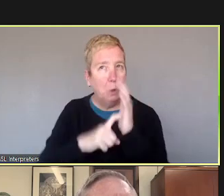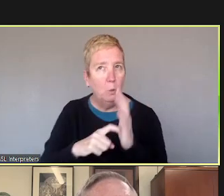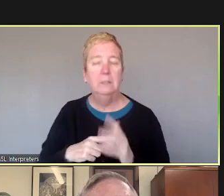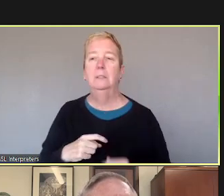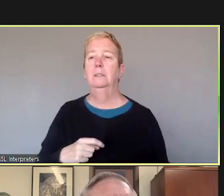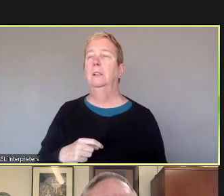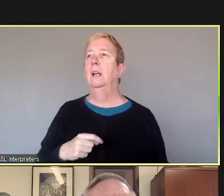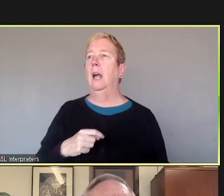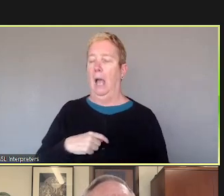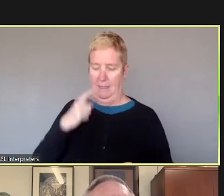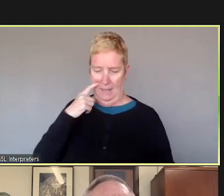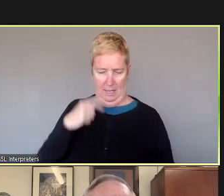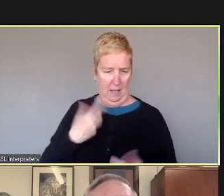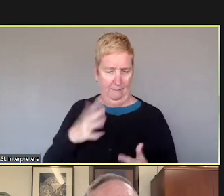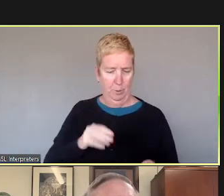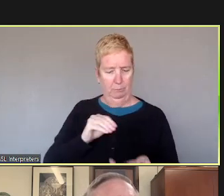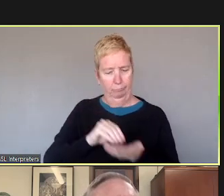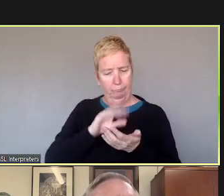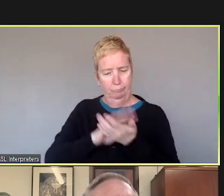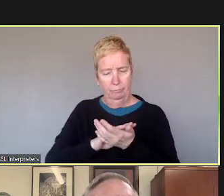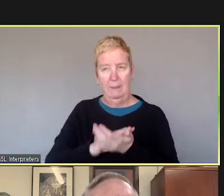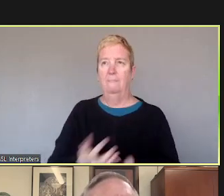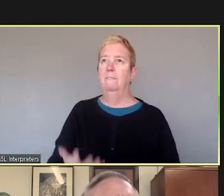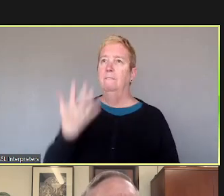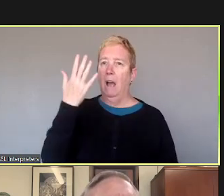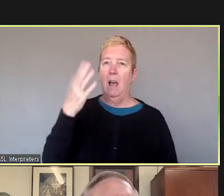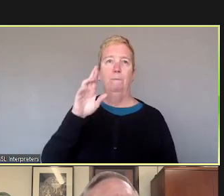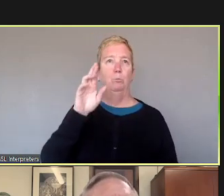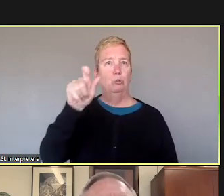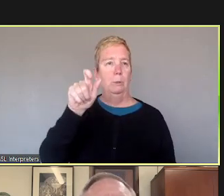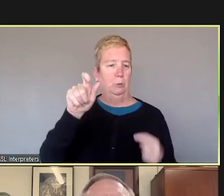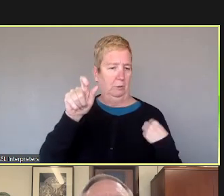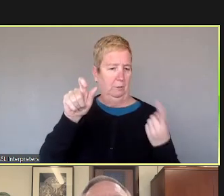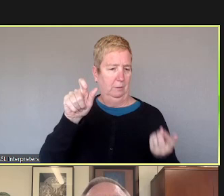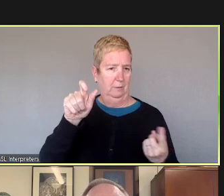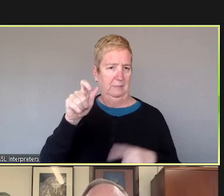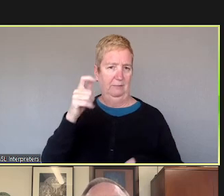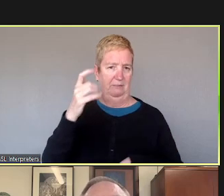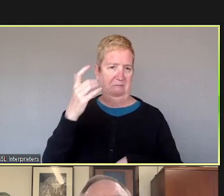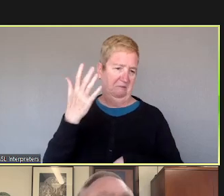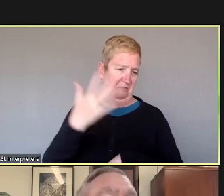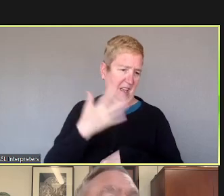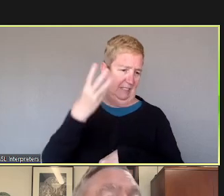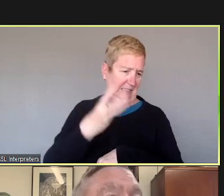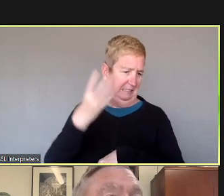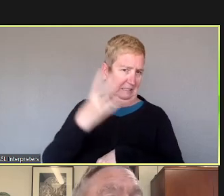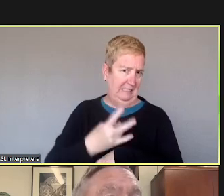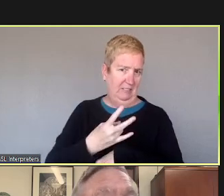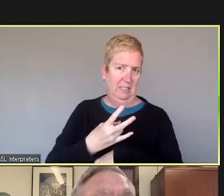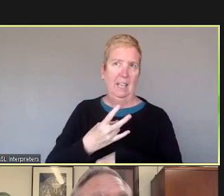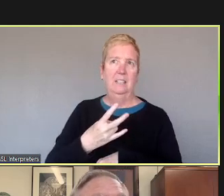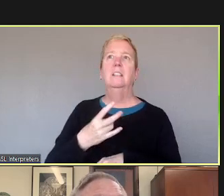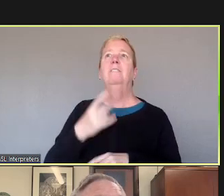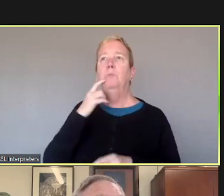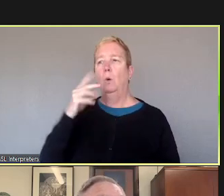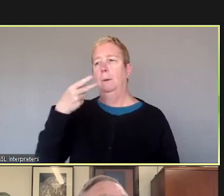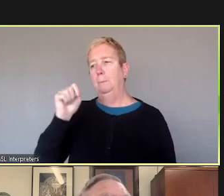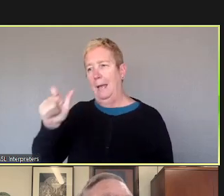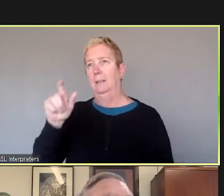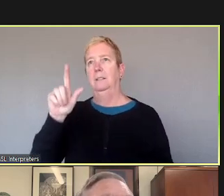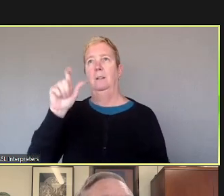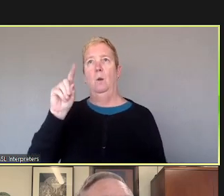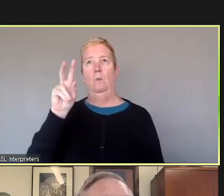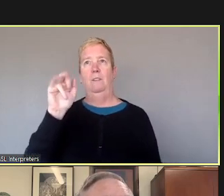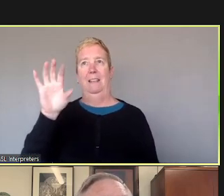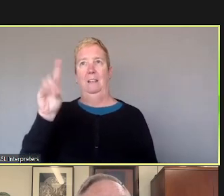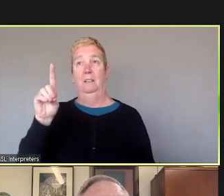5 Paxlovid prescriptions in the past 6 or 7 days. And I don't have that big of a practice because I have these 2 jobs